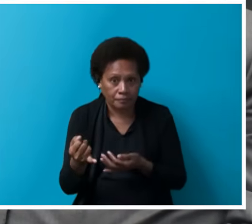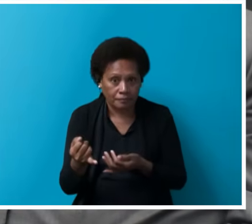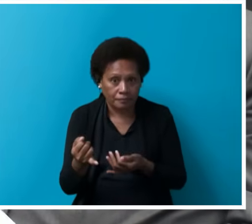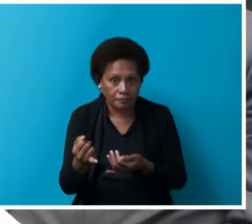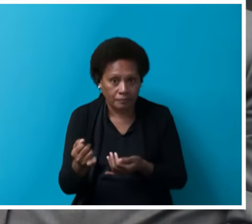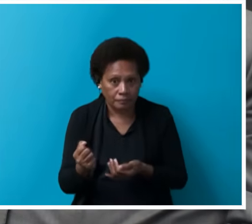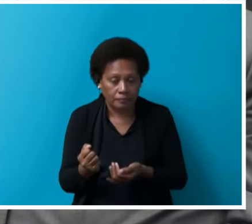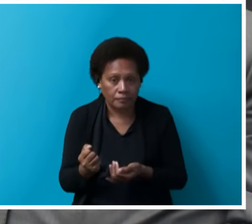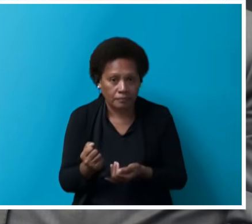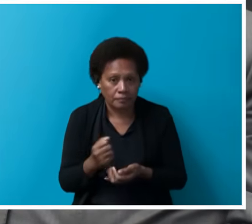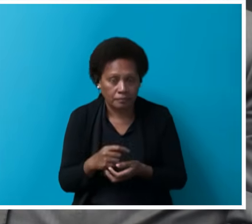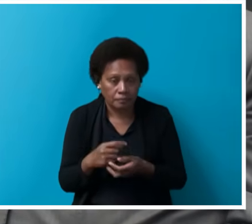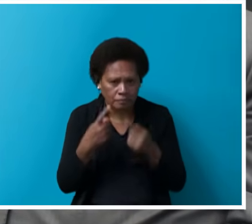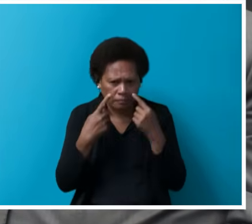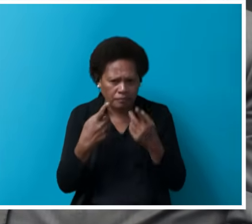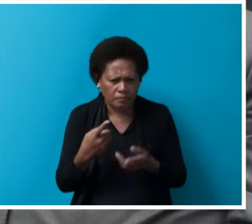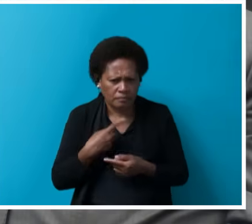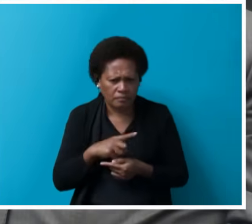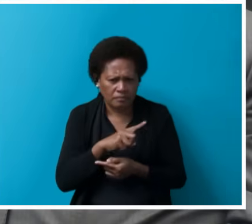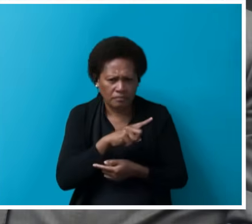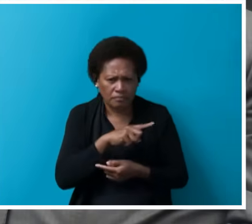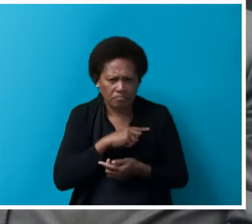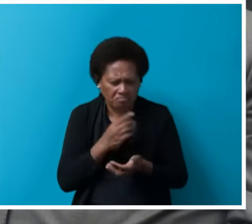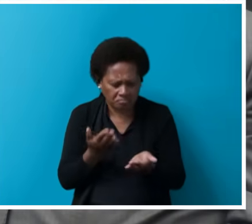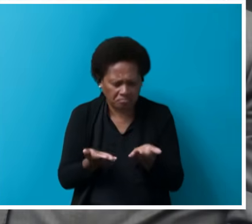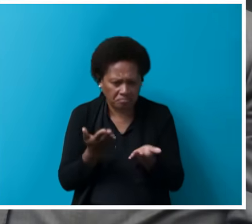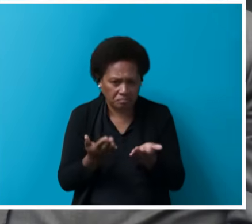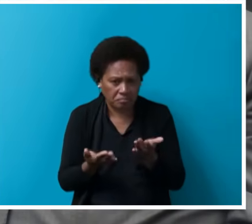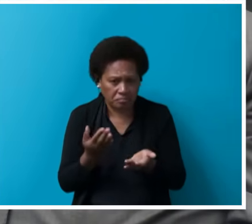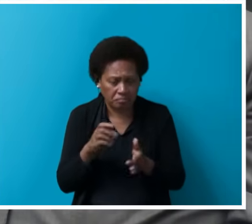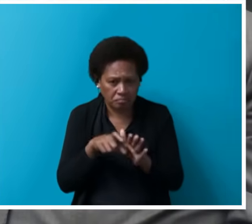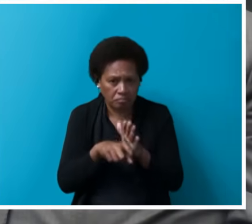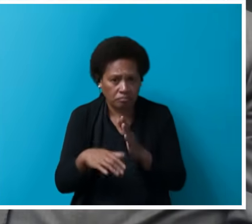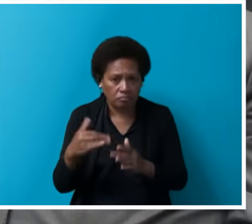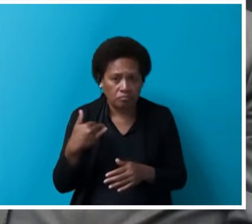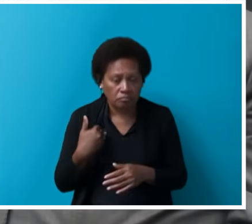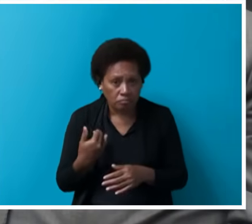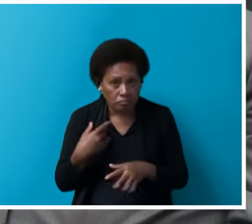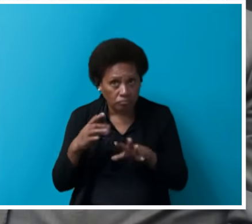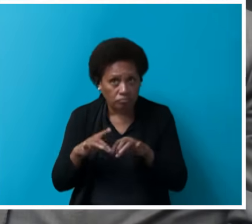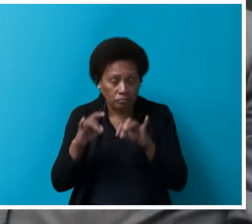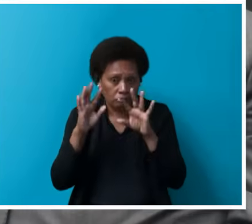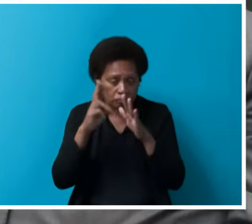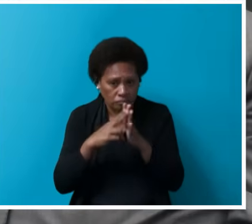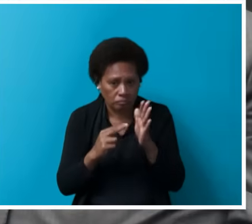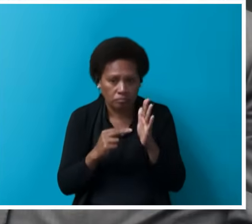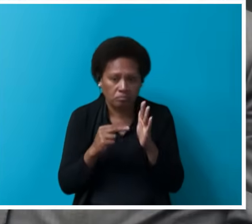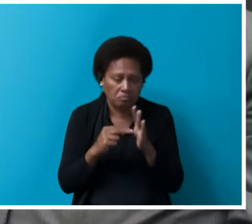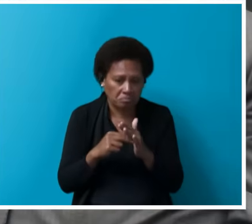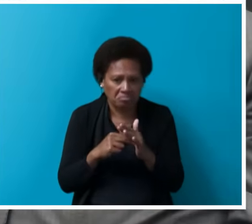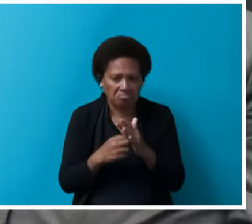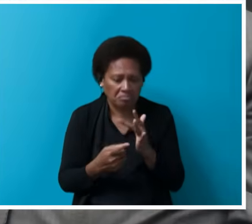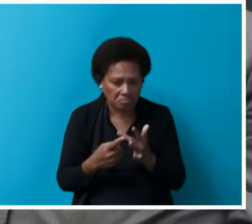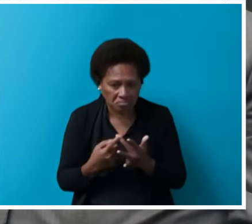a signal. And when they compare the cost of living overseas, in Australia and New Zealand in particular, they